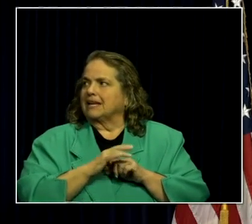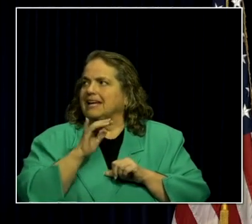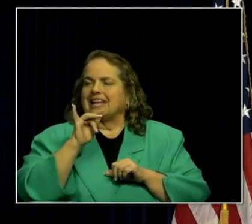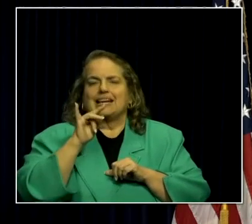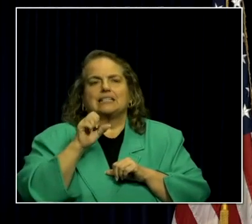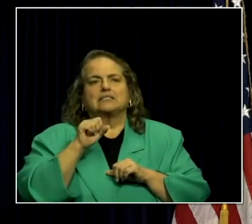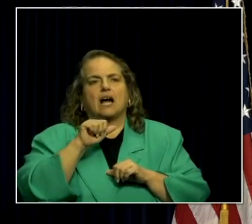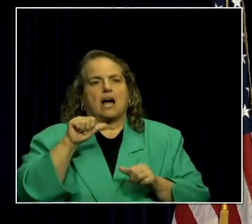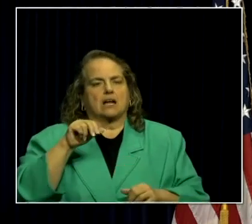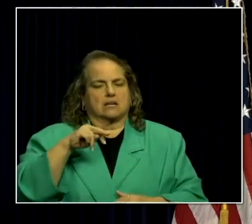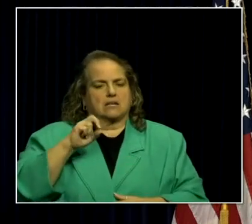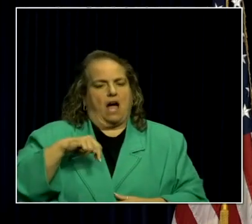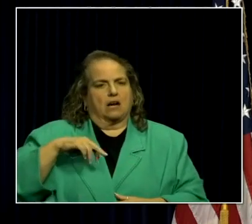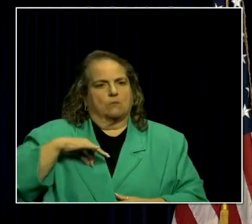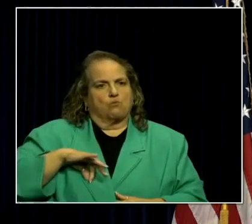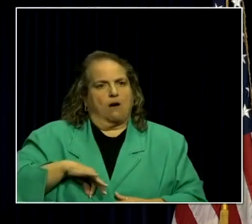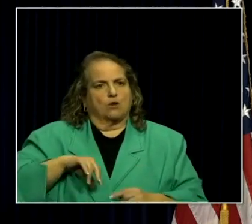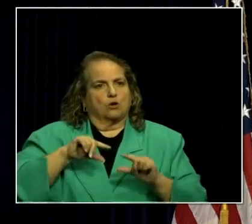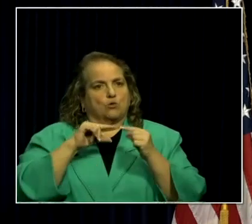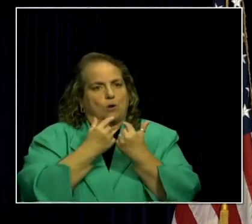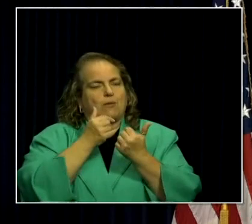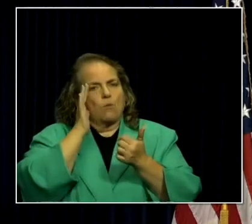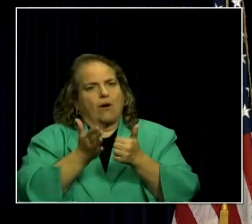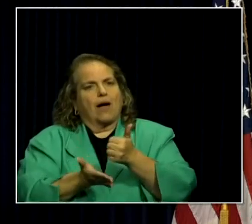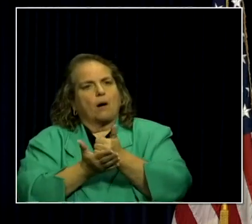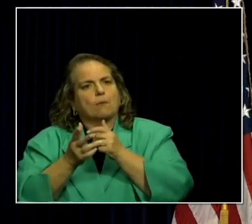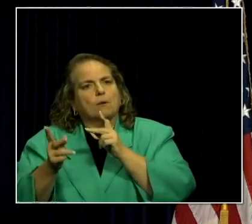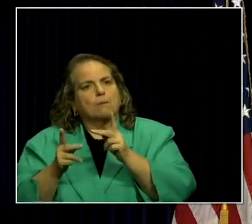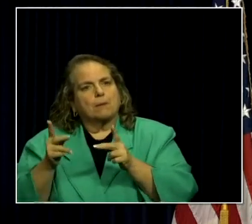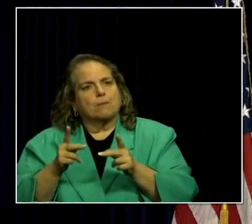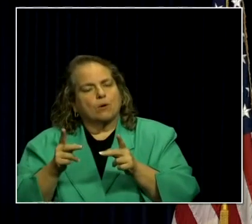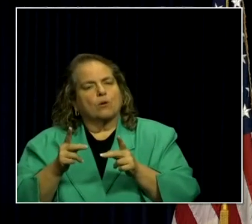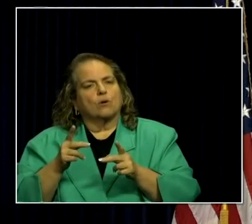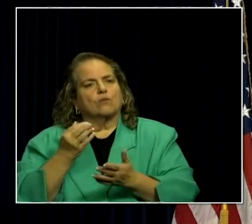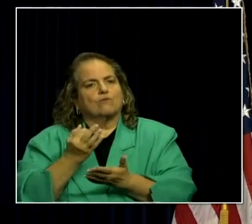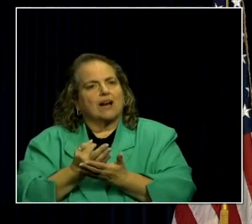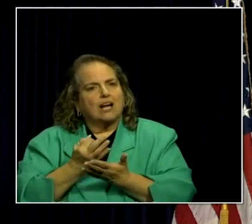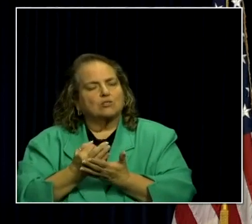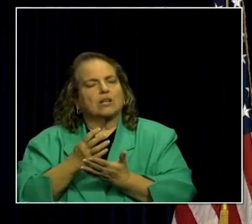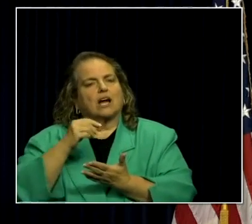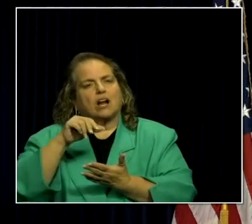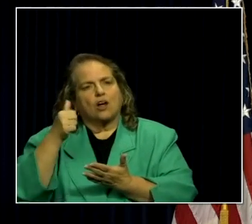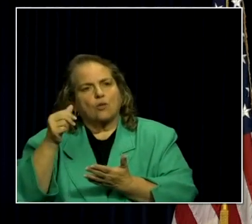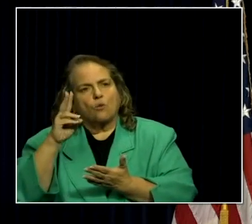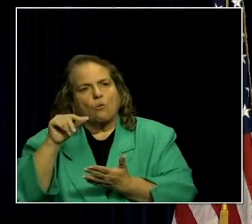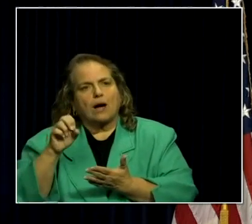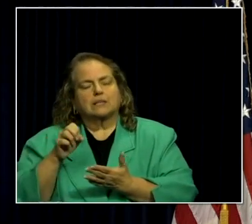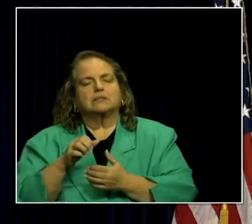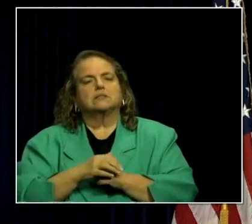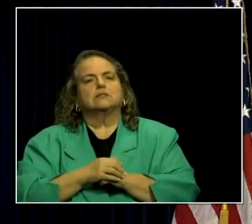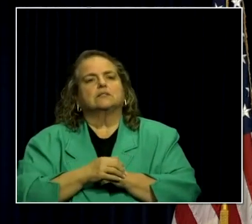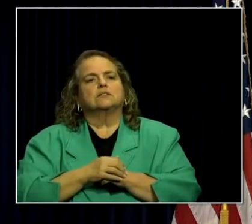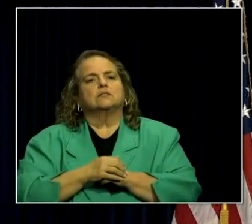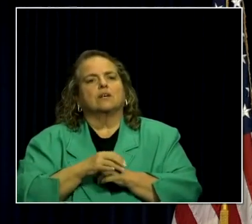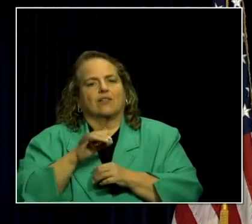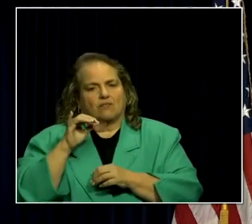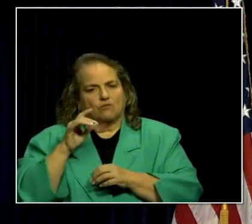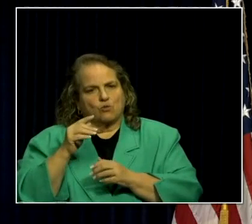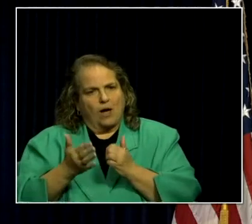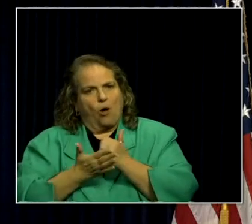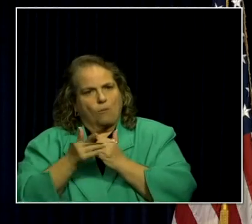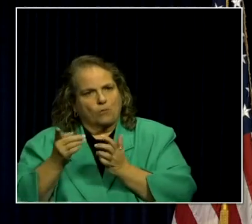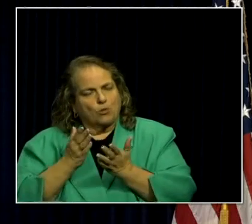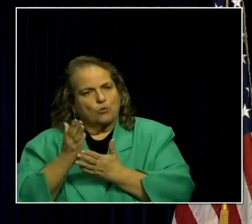a nonprofit that is going to help people out that have been harmed financially and otherwise through this